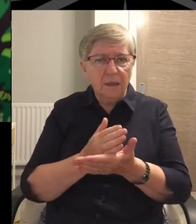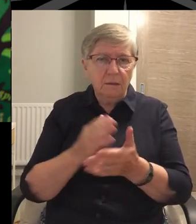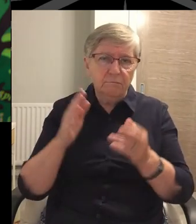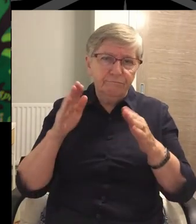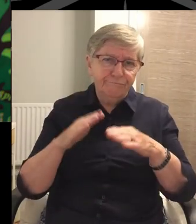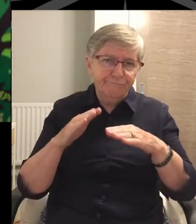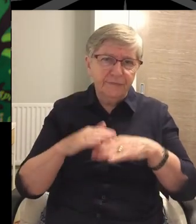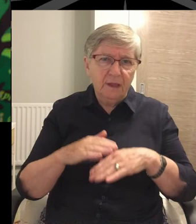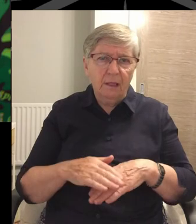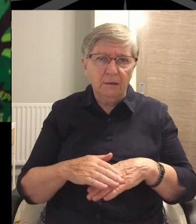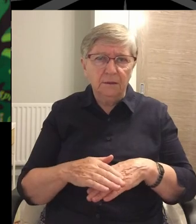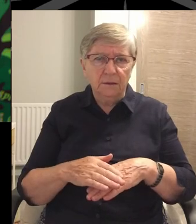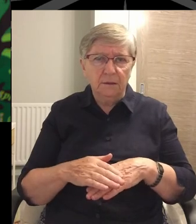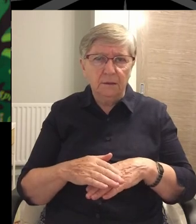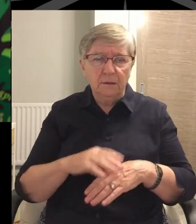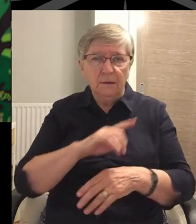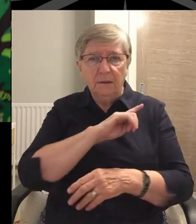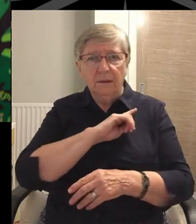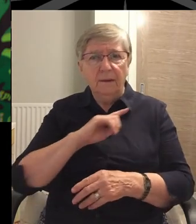dulled because